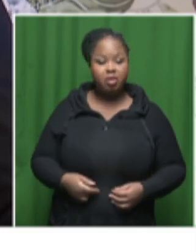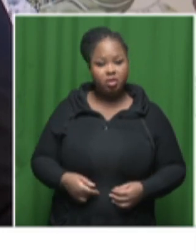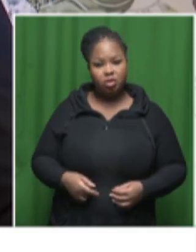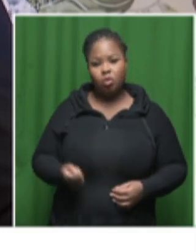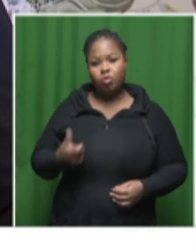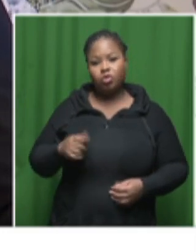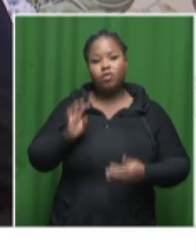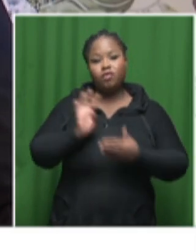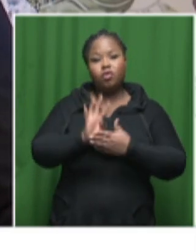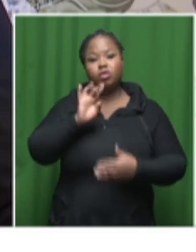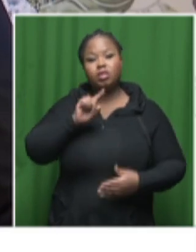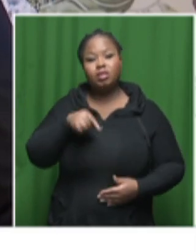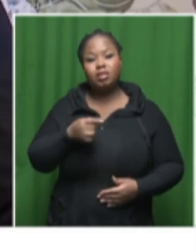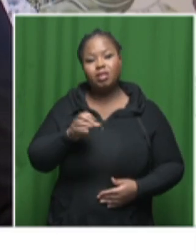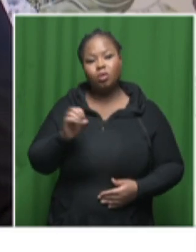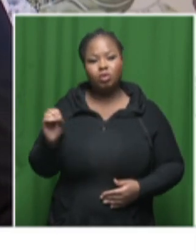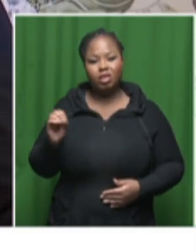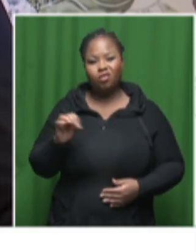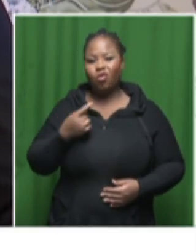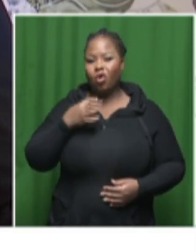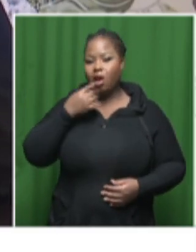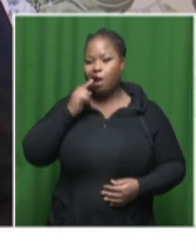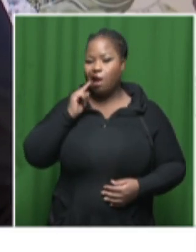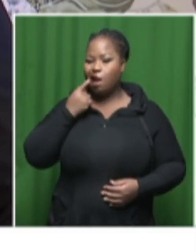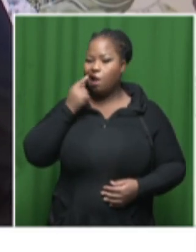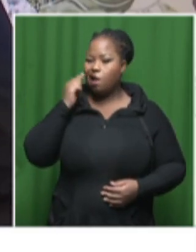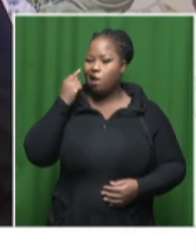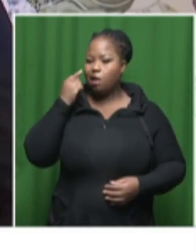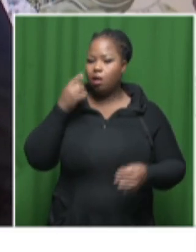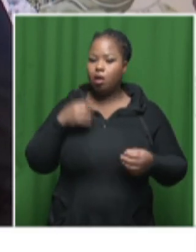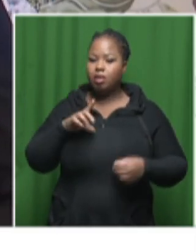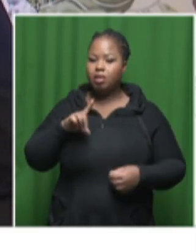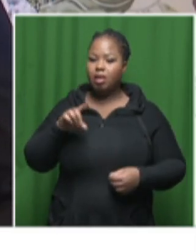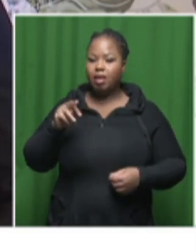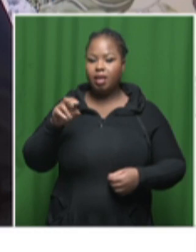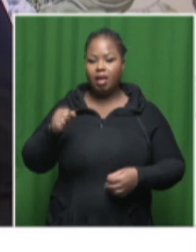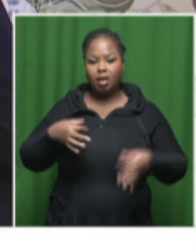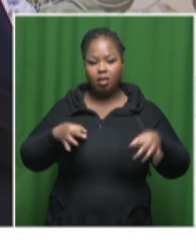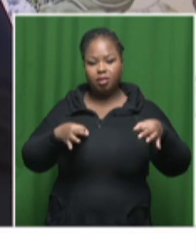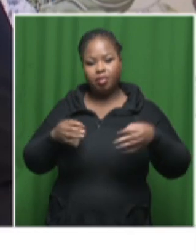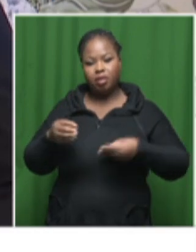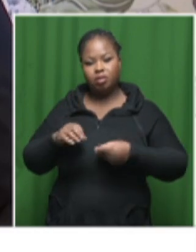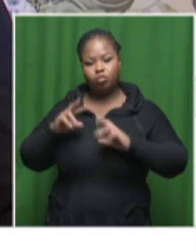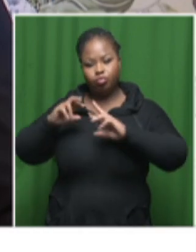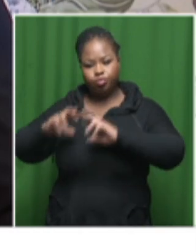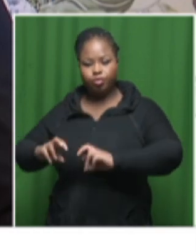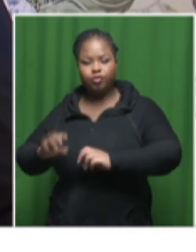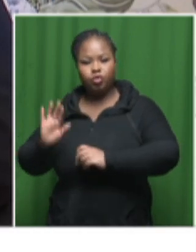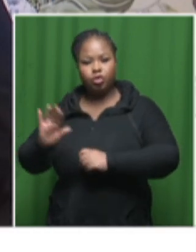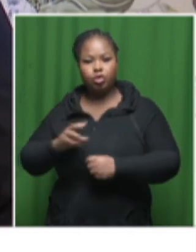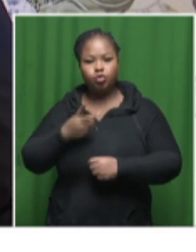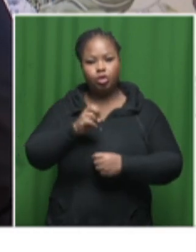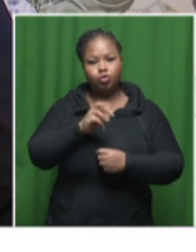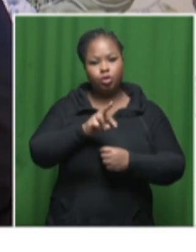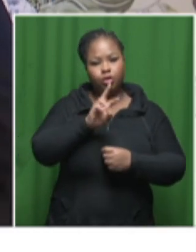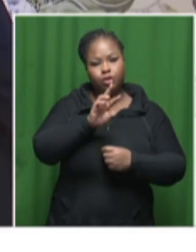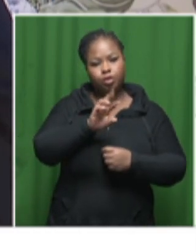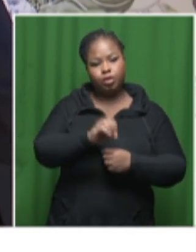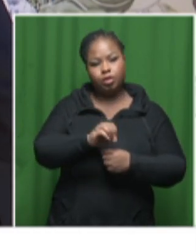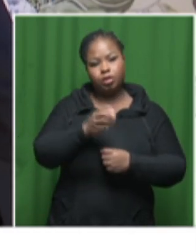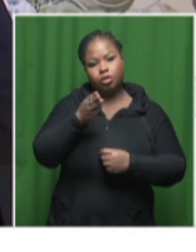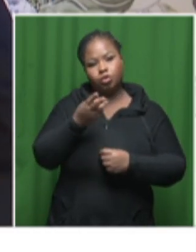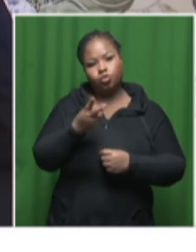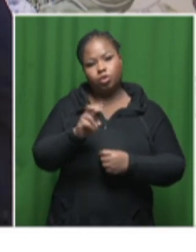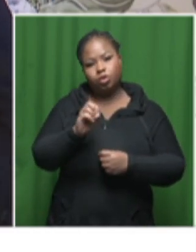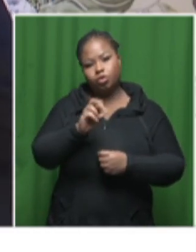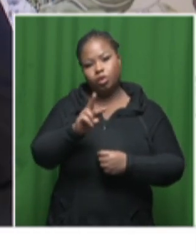about 14,000 of the DNA results in the past 2020, 2021, and the 2022 up until now, which